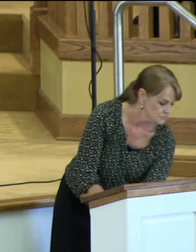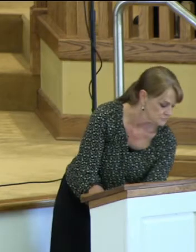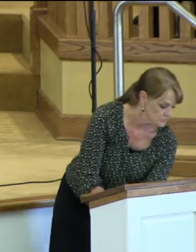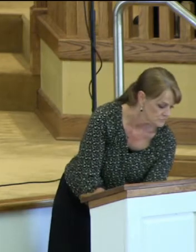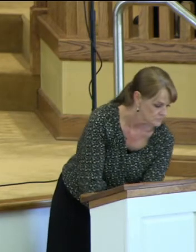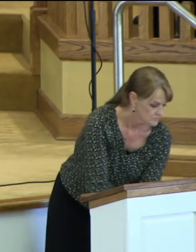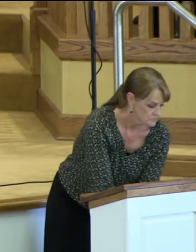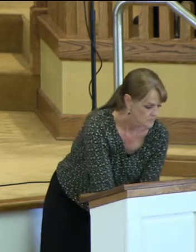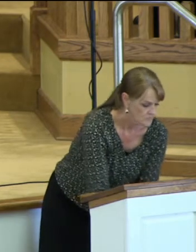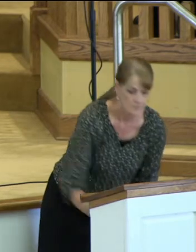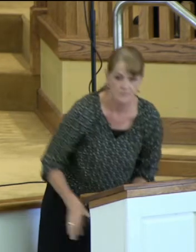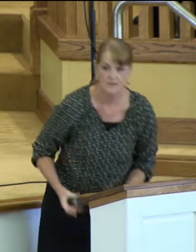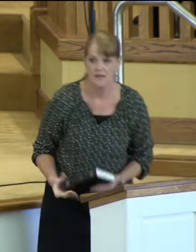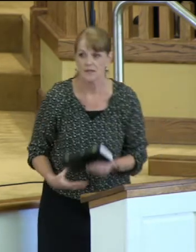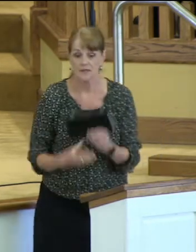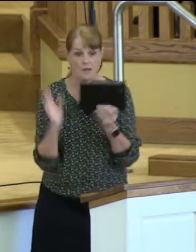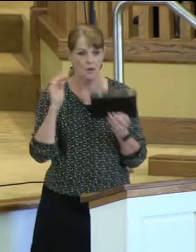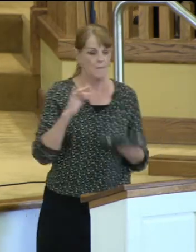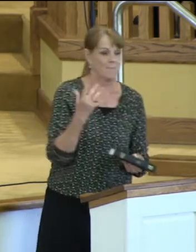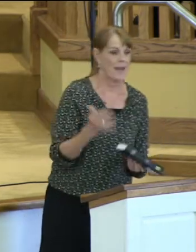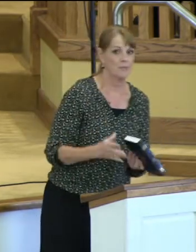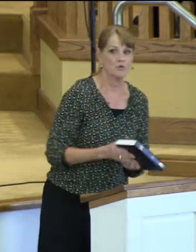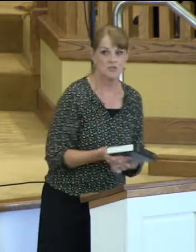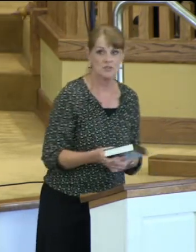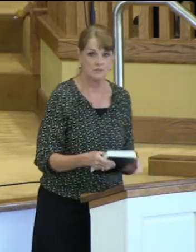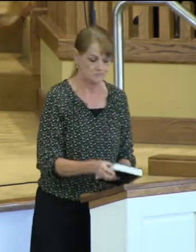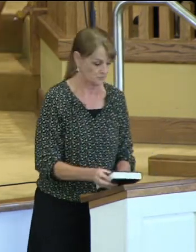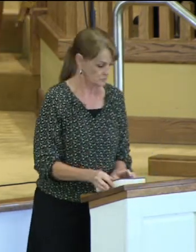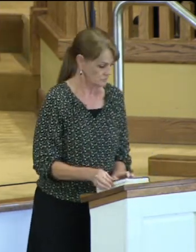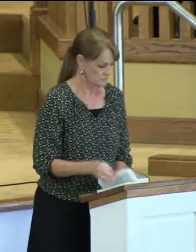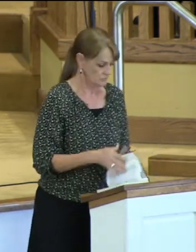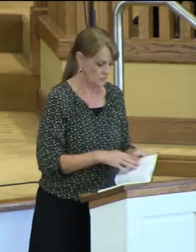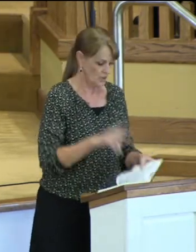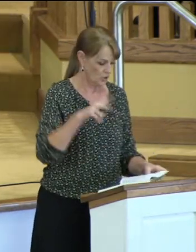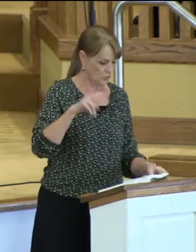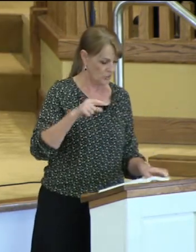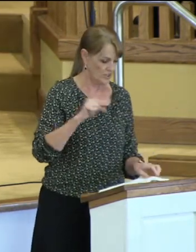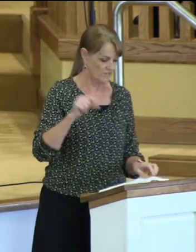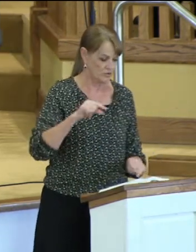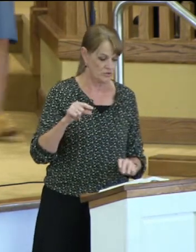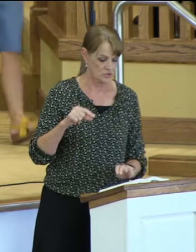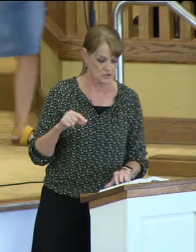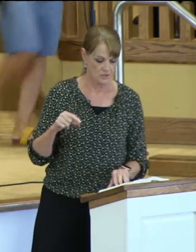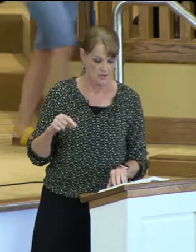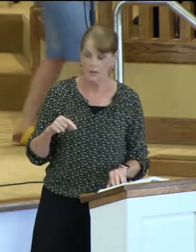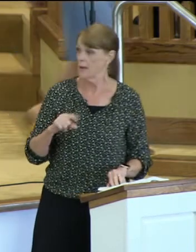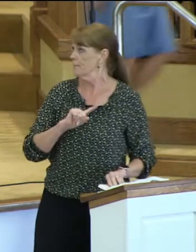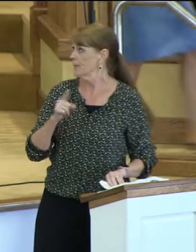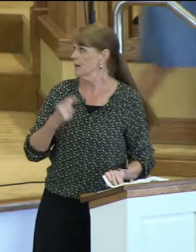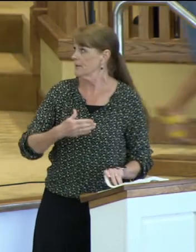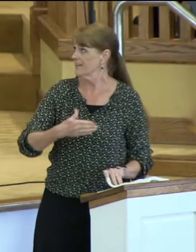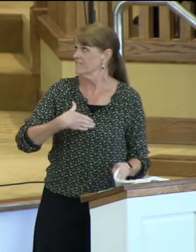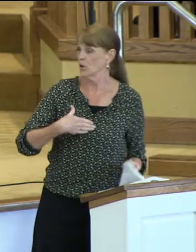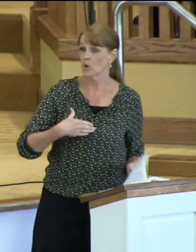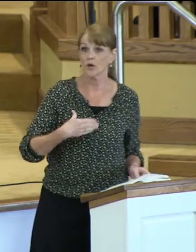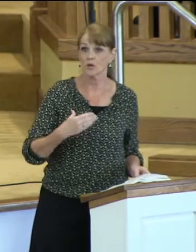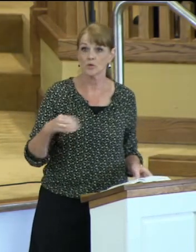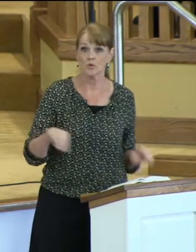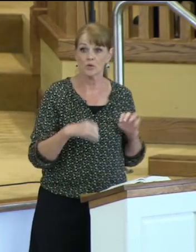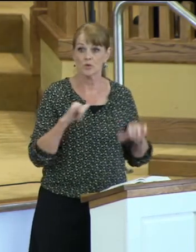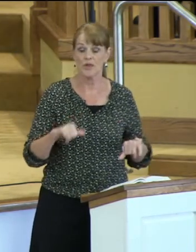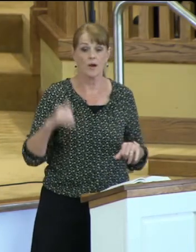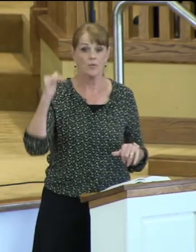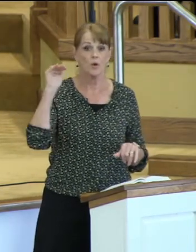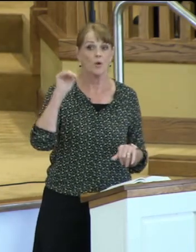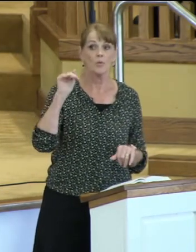All right, very good. Grab your Bibles if you would, and we'll read a verse. But before I do that, I have been